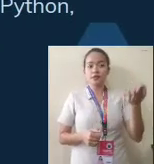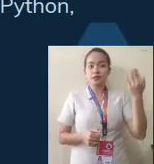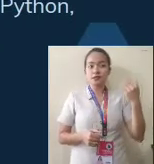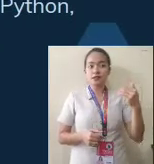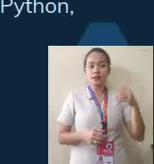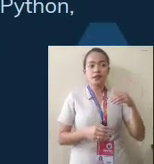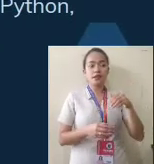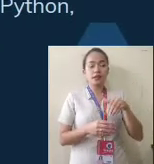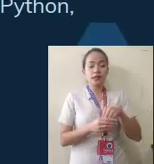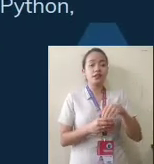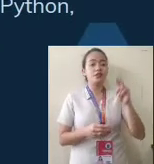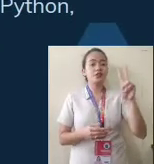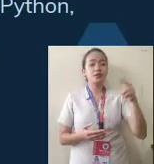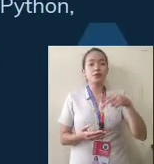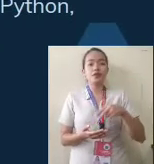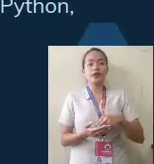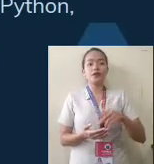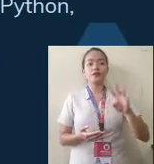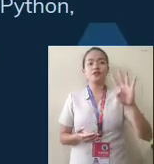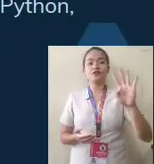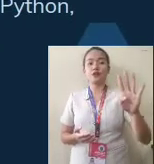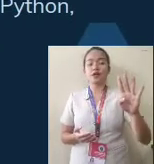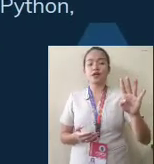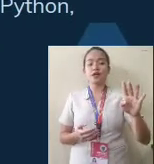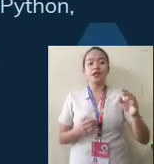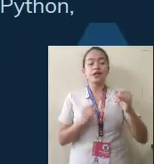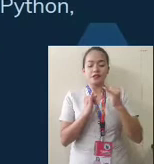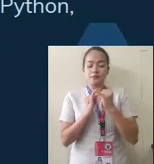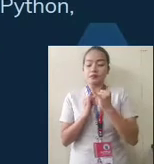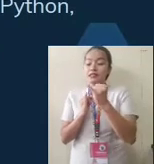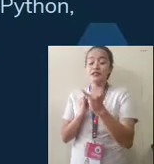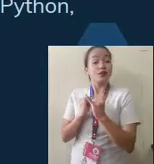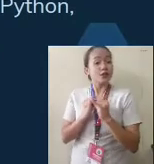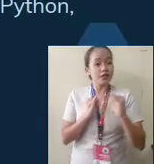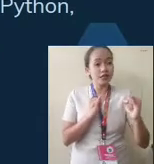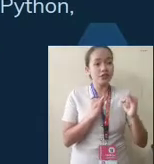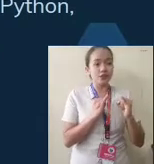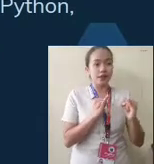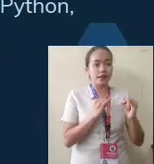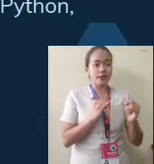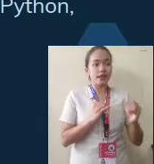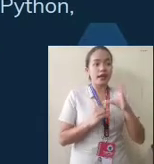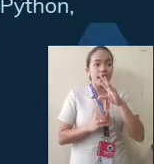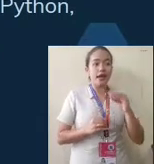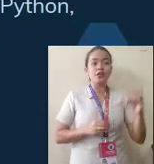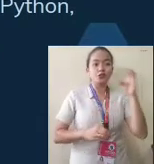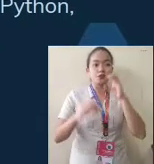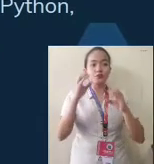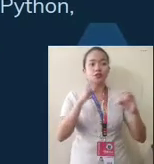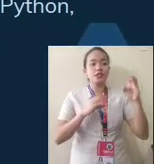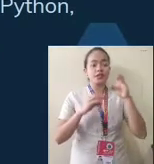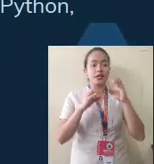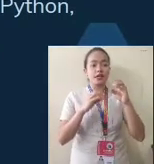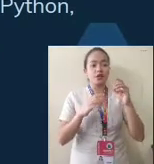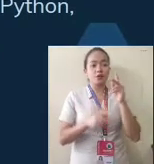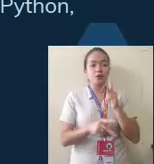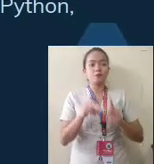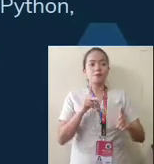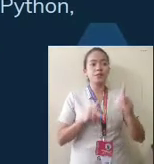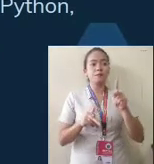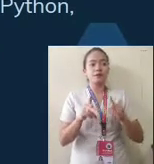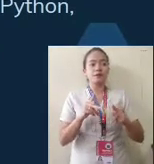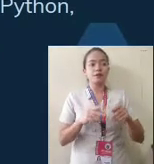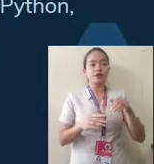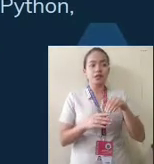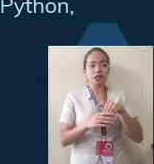in 2004, a means to interact and communicate with people in virtual